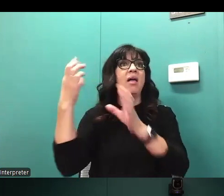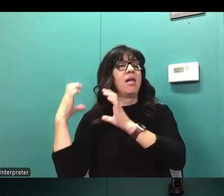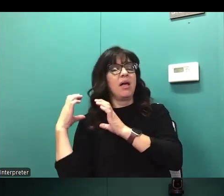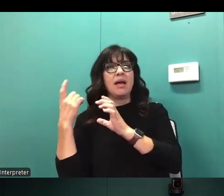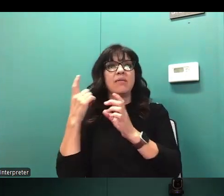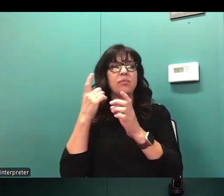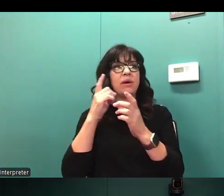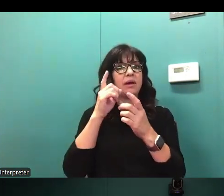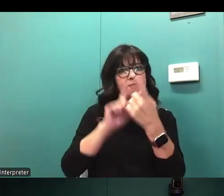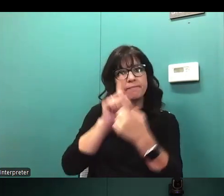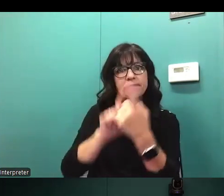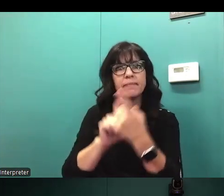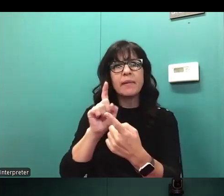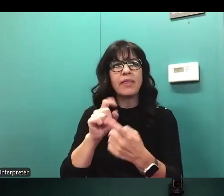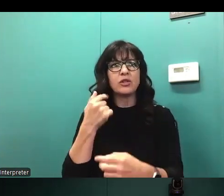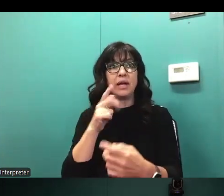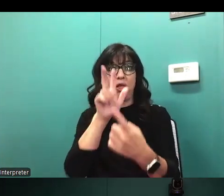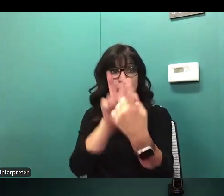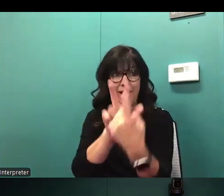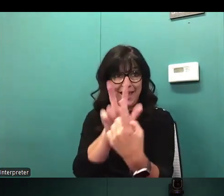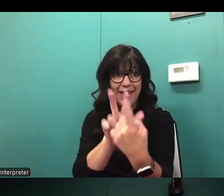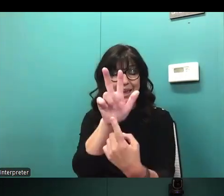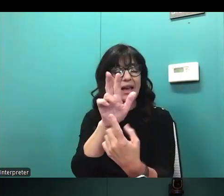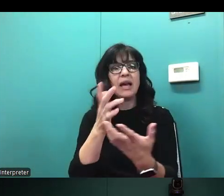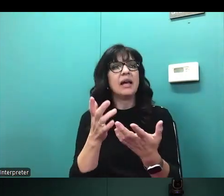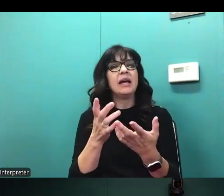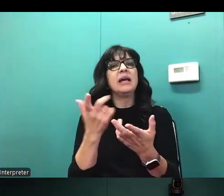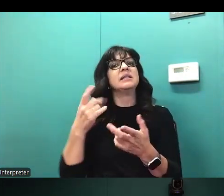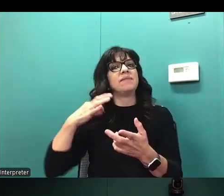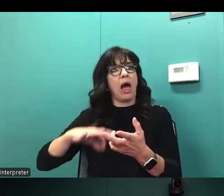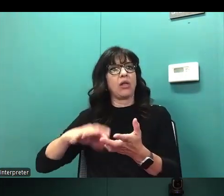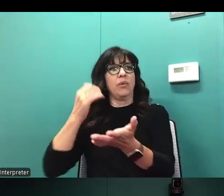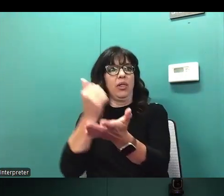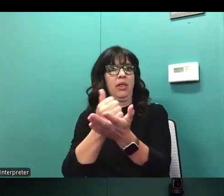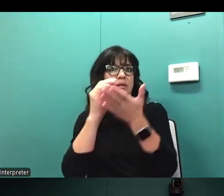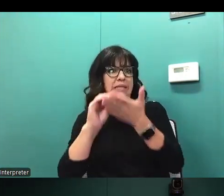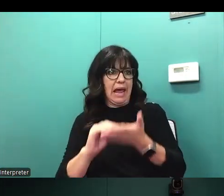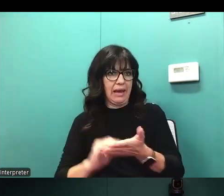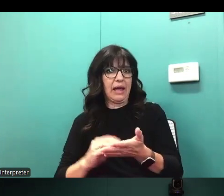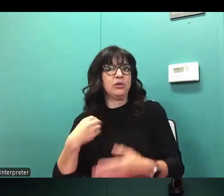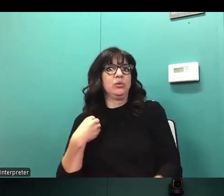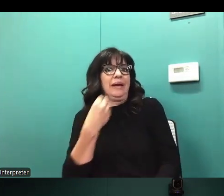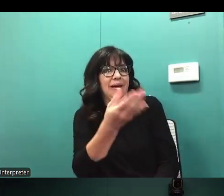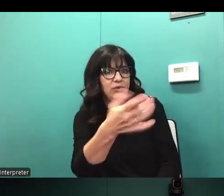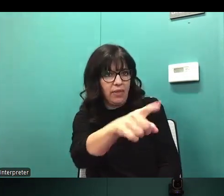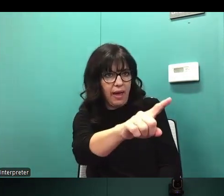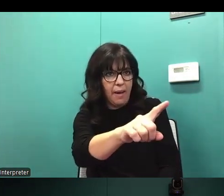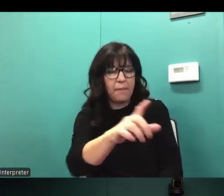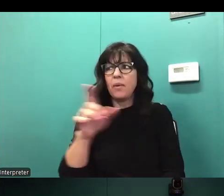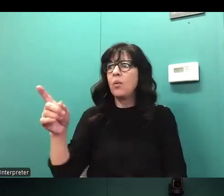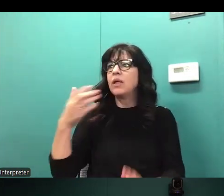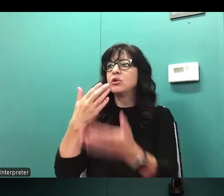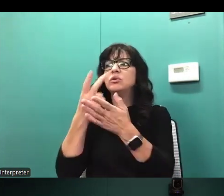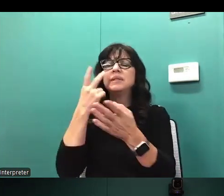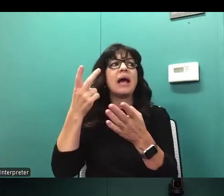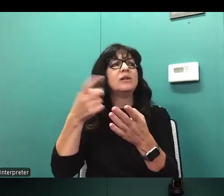kid one-on-one and they're seeing 3-on-1, it's super valuable data to give back to them. Well, it's just good to say which one